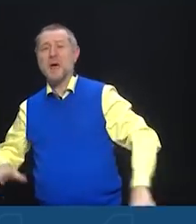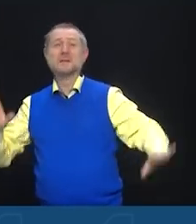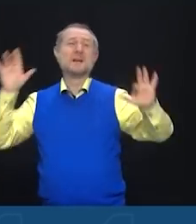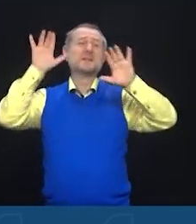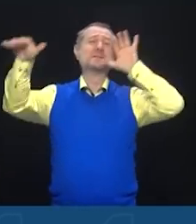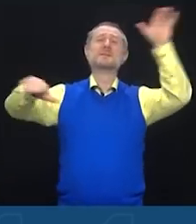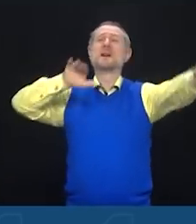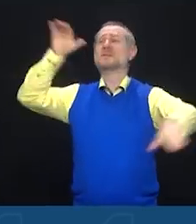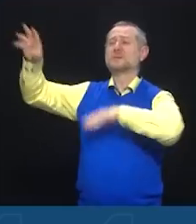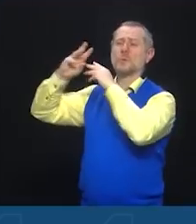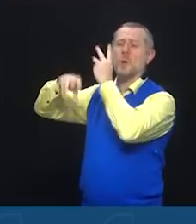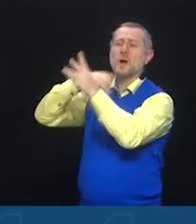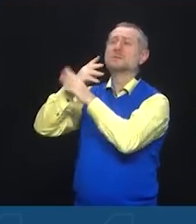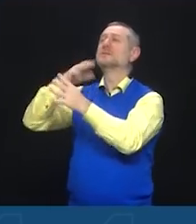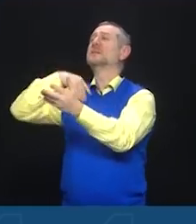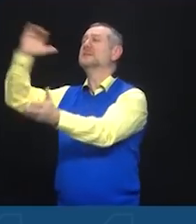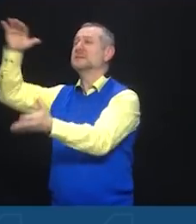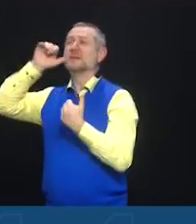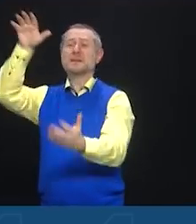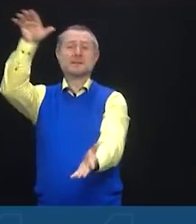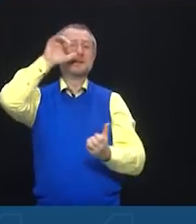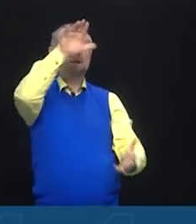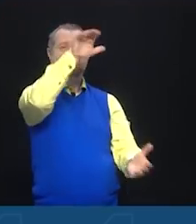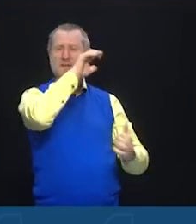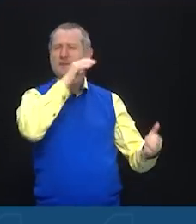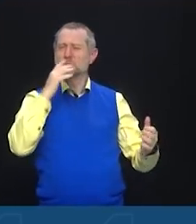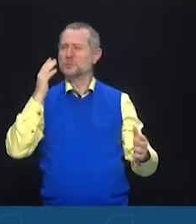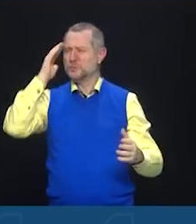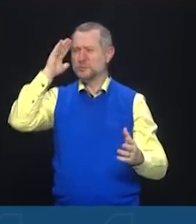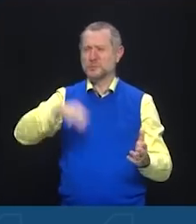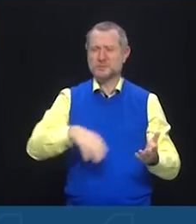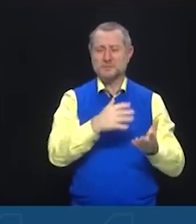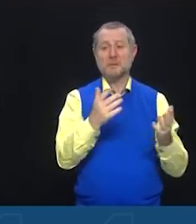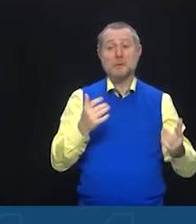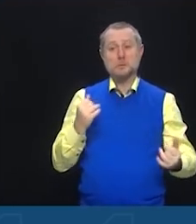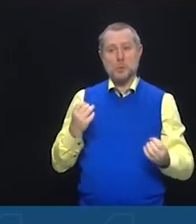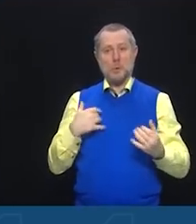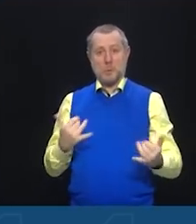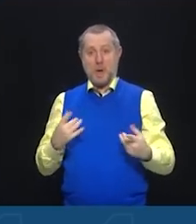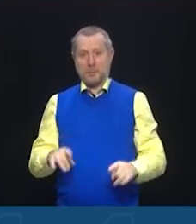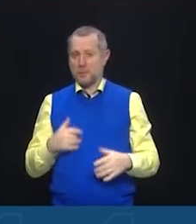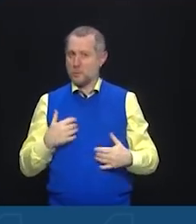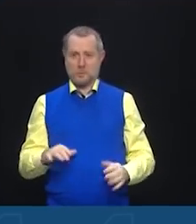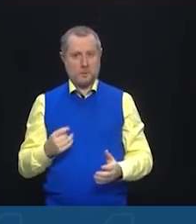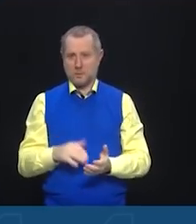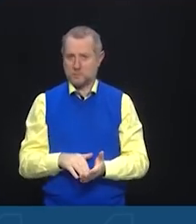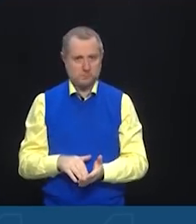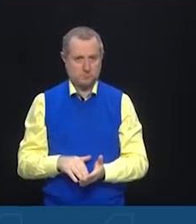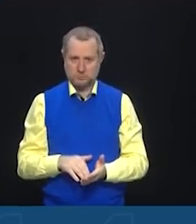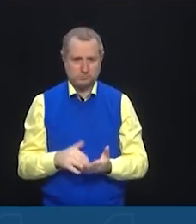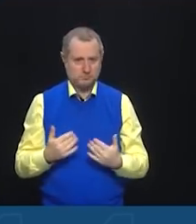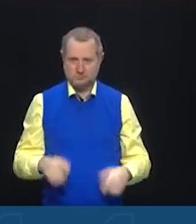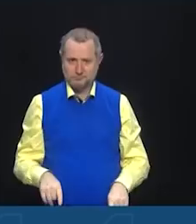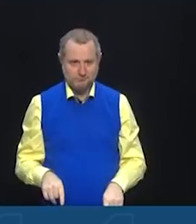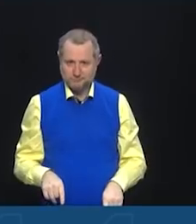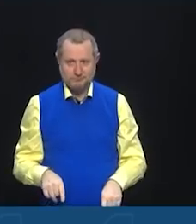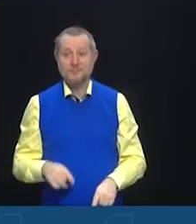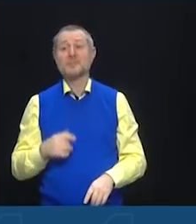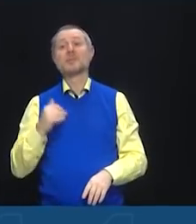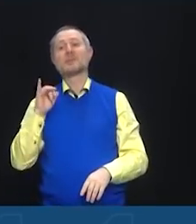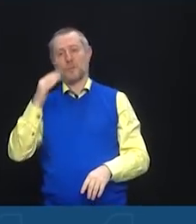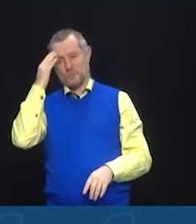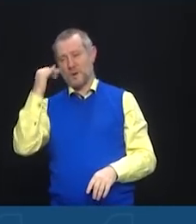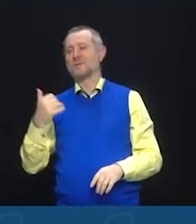as a mask or a gown. And we were concerned about that impact on our capacity. So we started taking steps